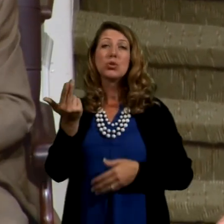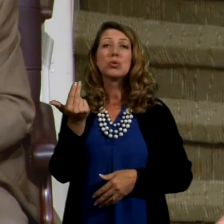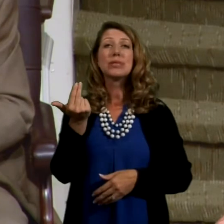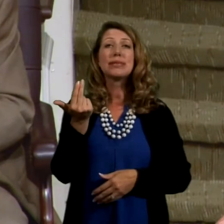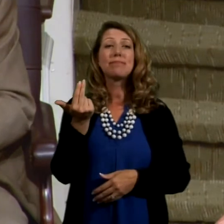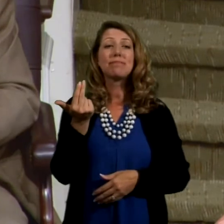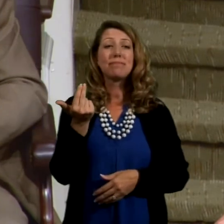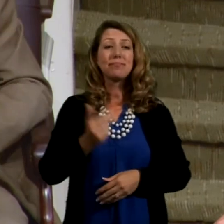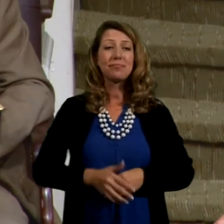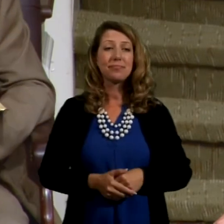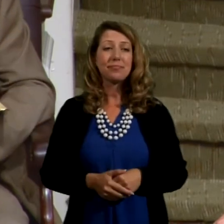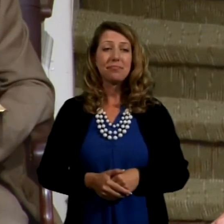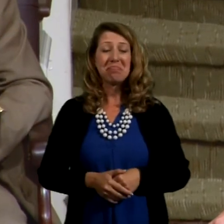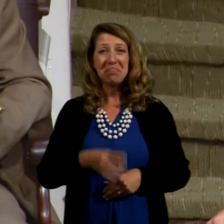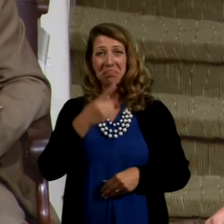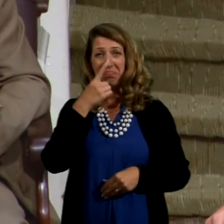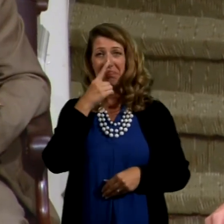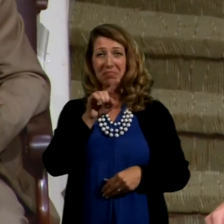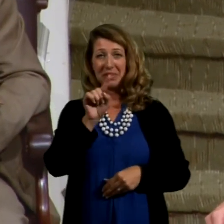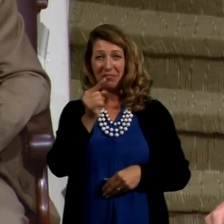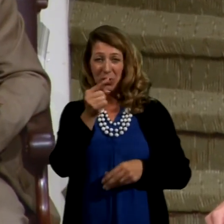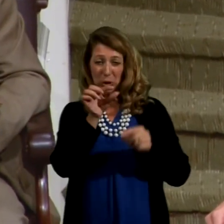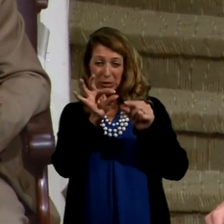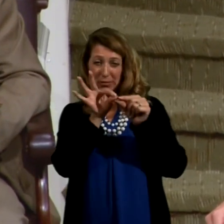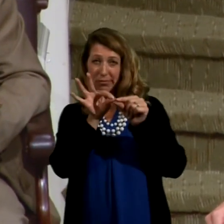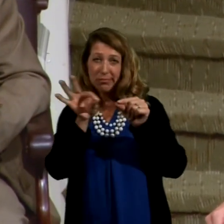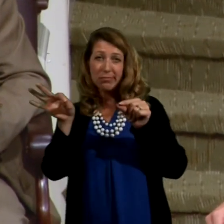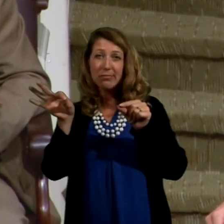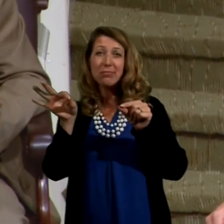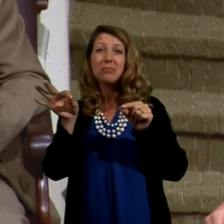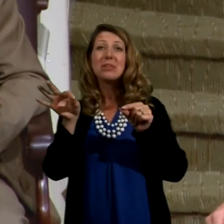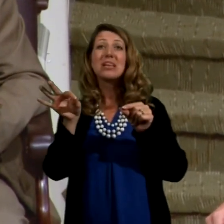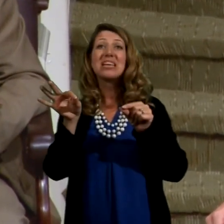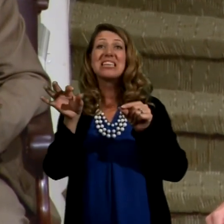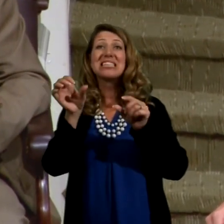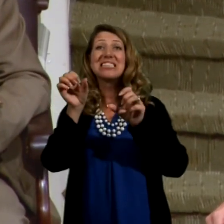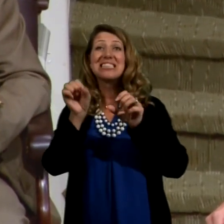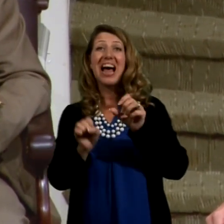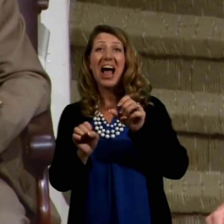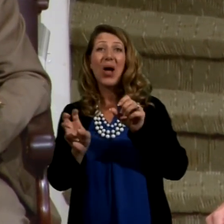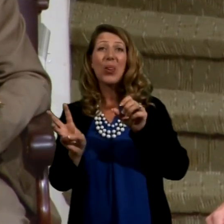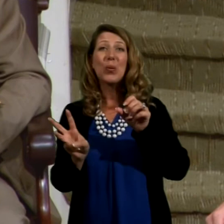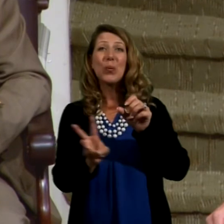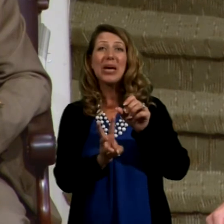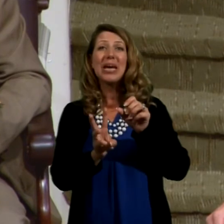13. Read that first line or half or so with, and when the south wind blew,